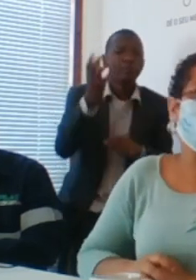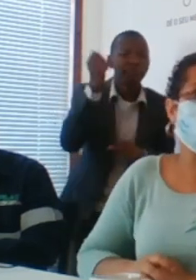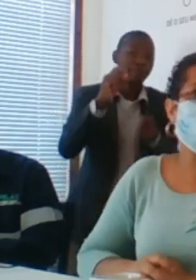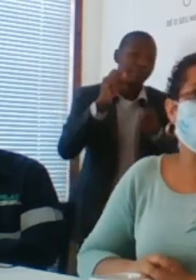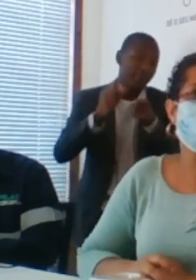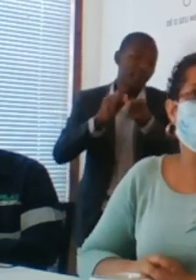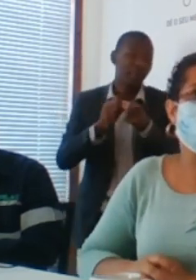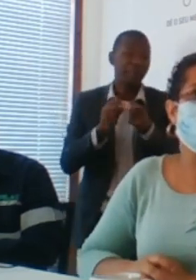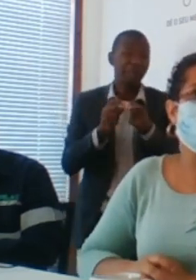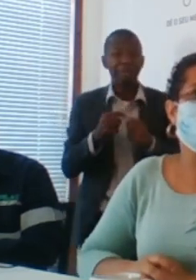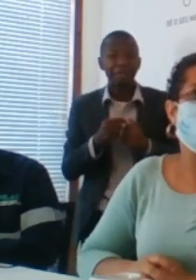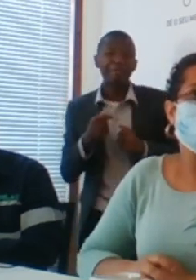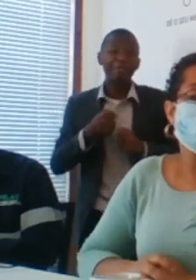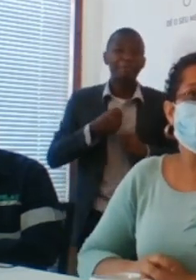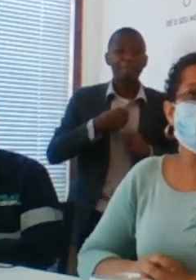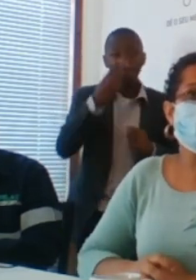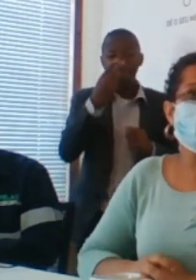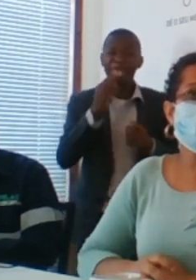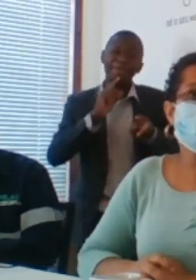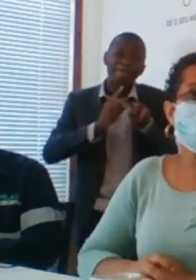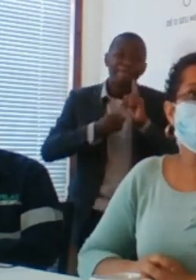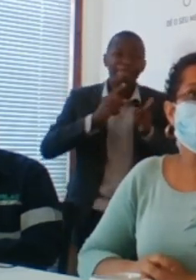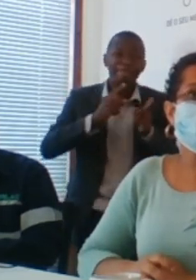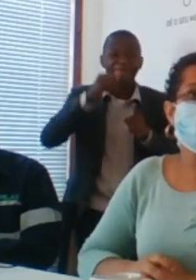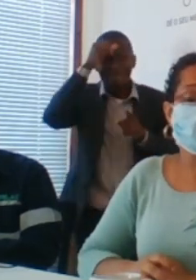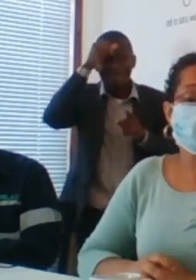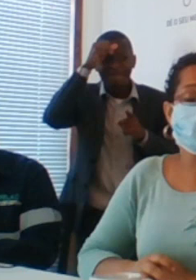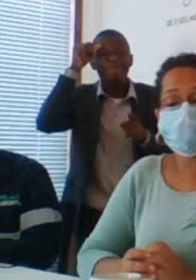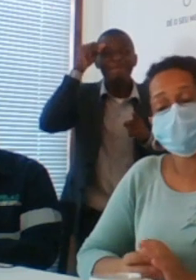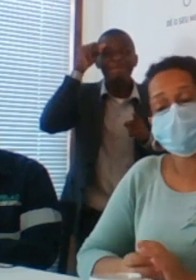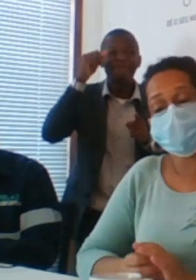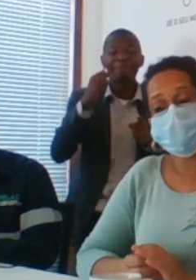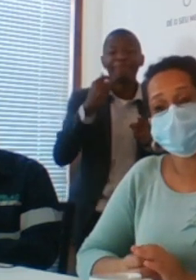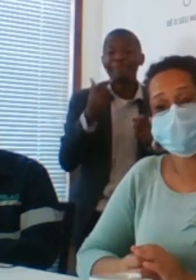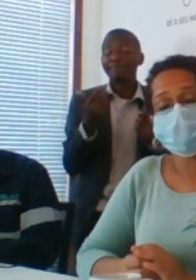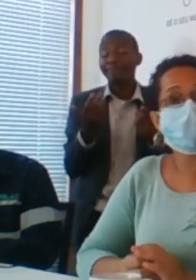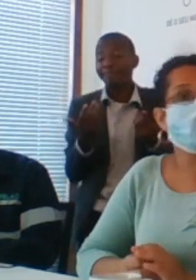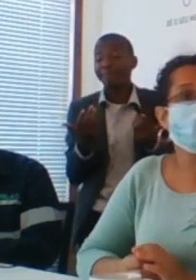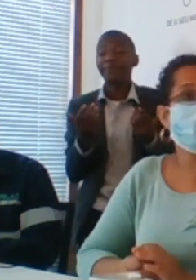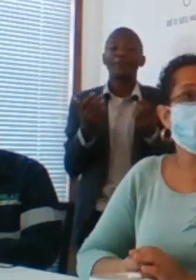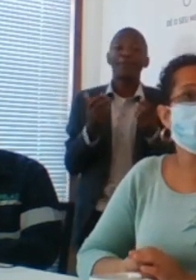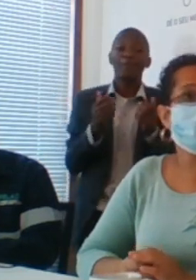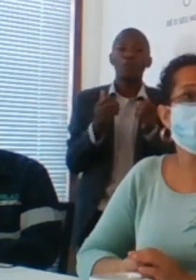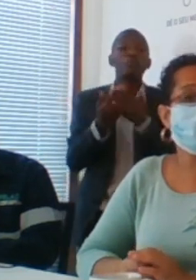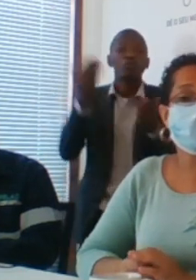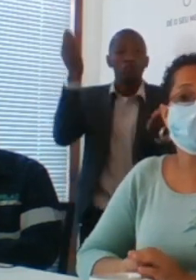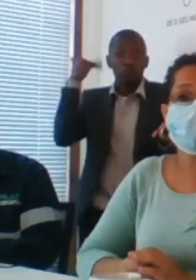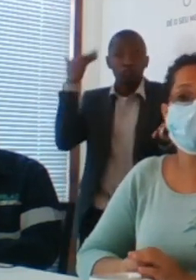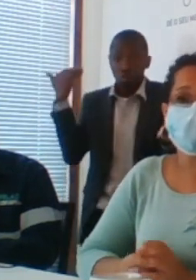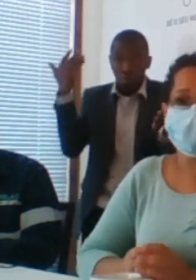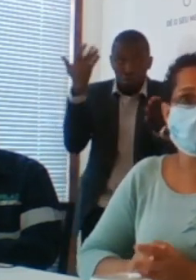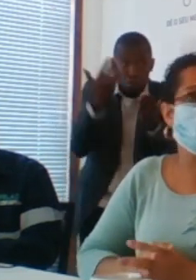very complicated, because as we were being speaking from the beginning, PRI Mozambique has